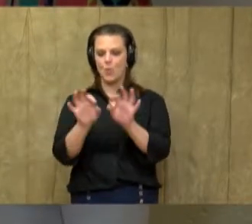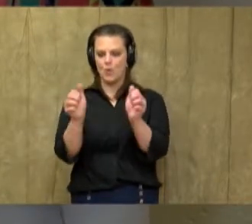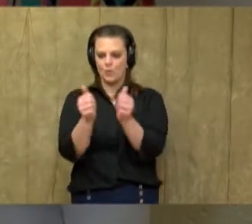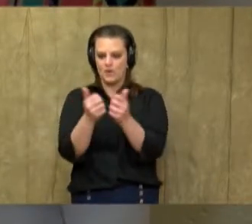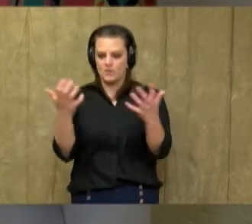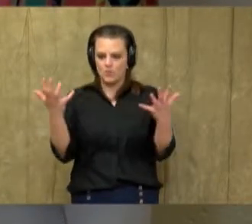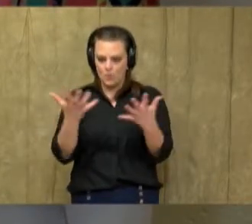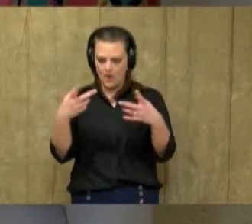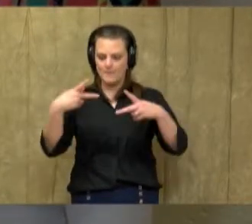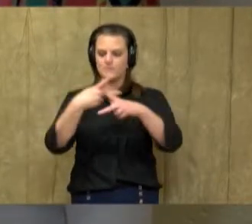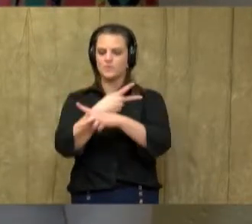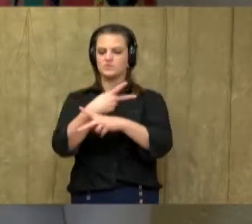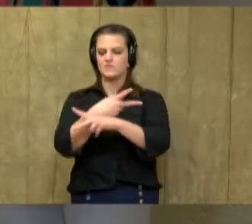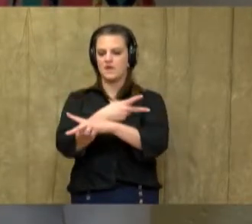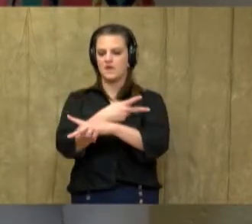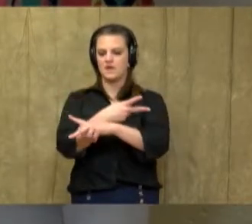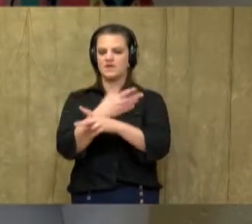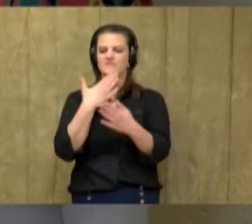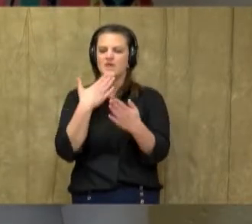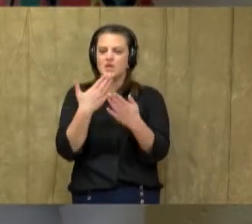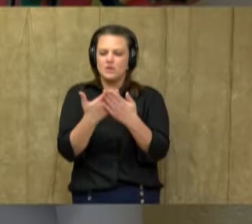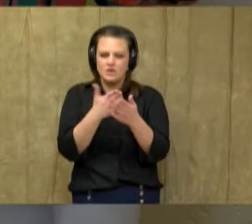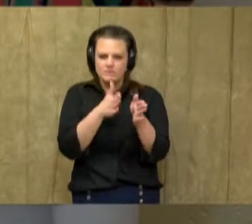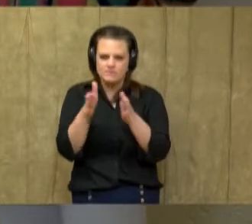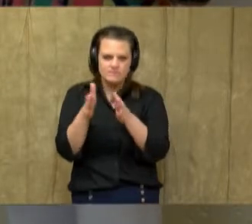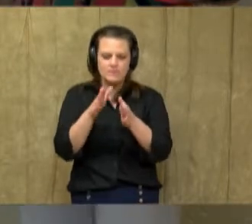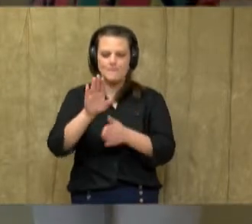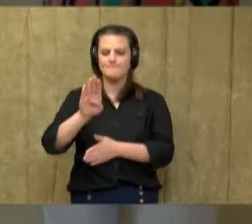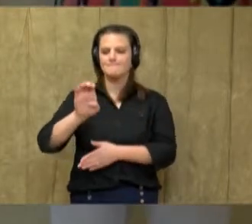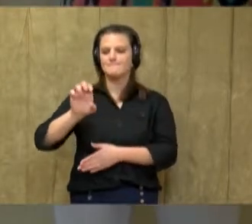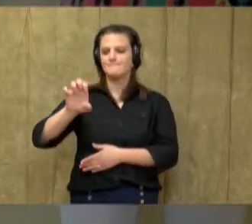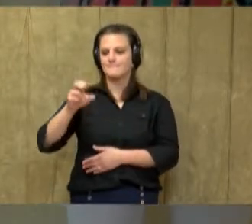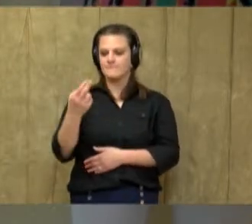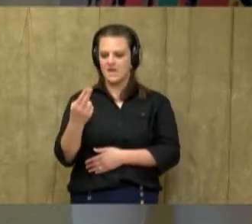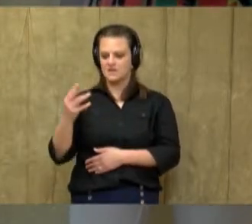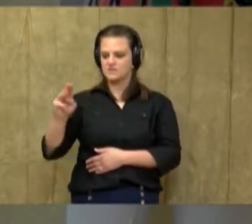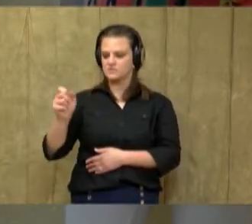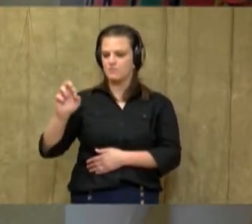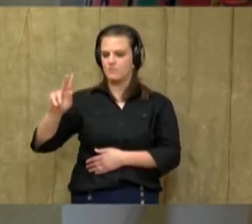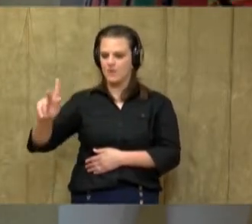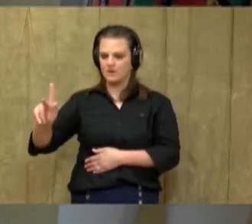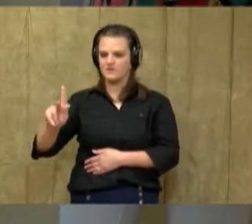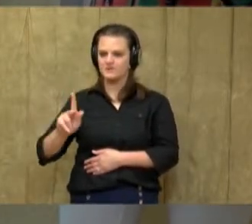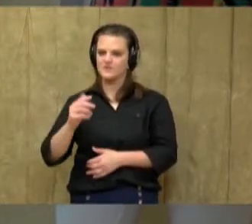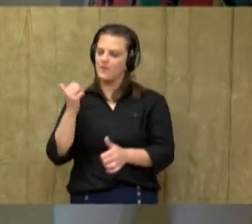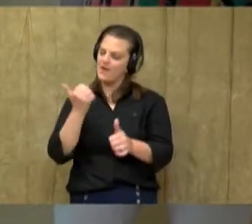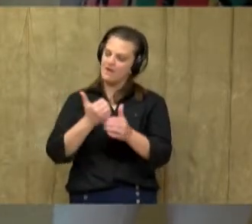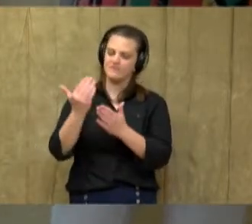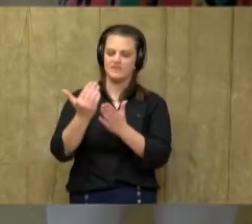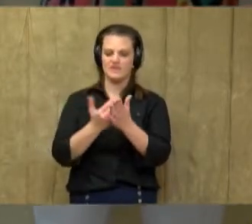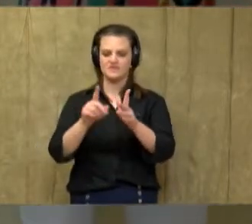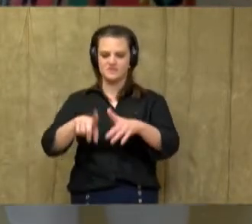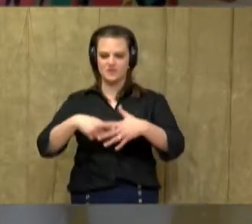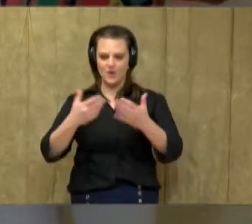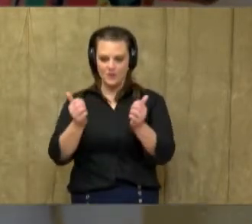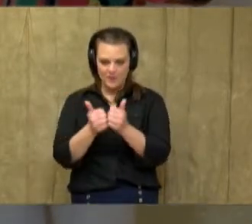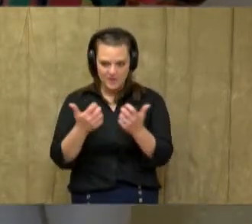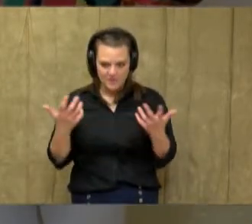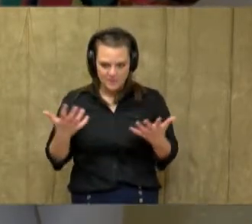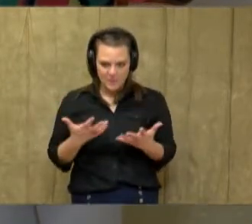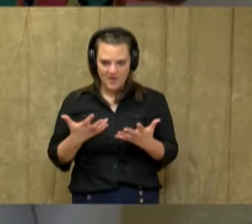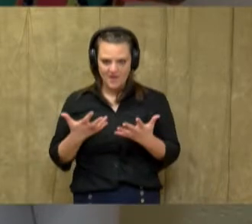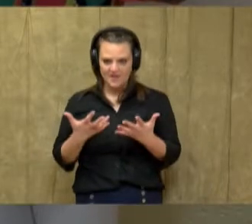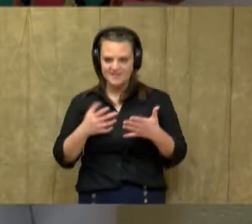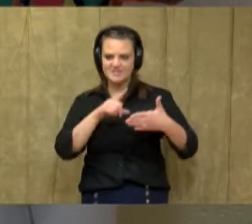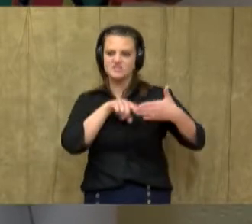fractions, to have a good benchmark, okay? All right, so every single lesson, we start off with checking our exit